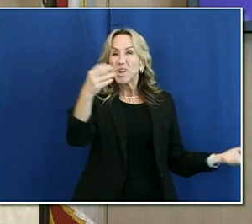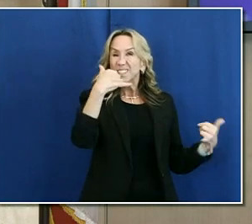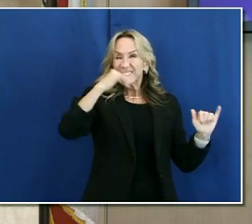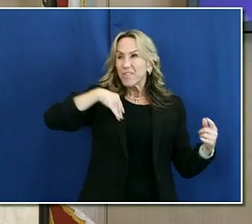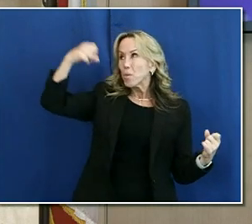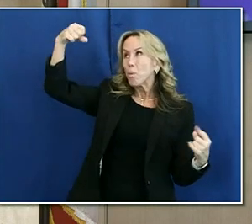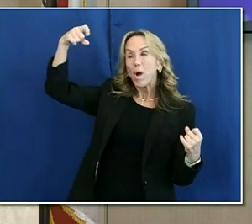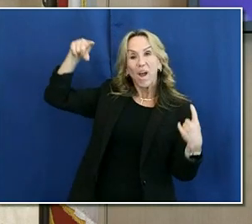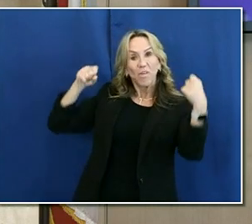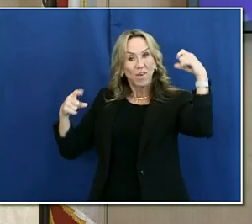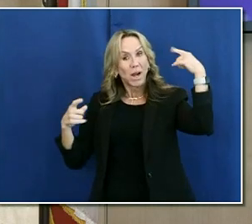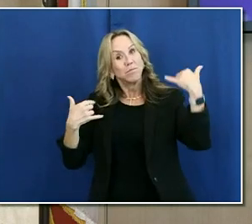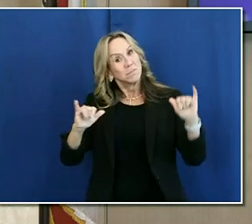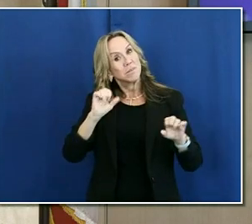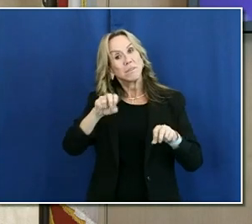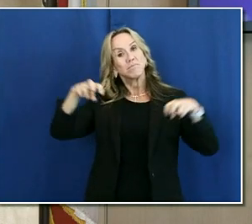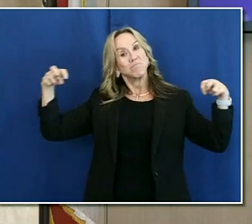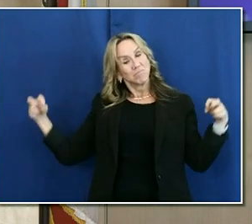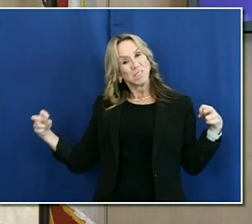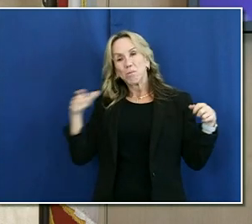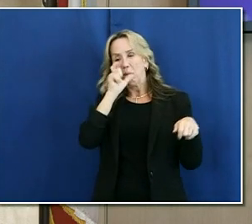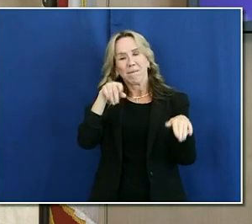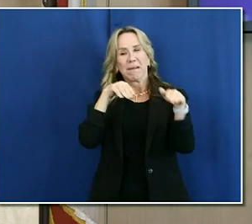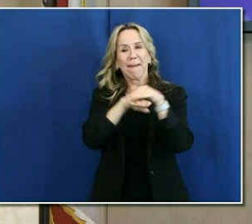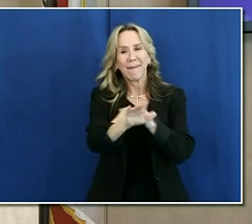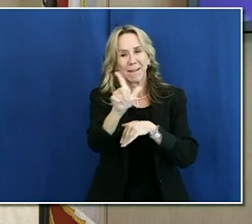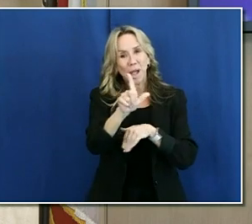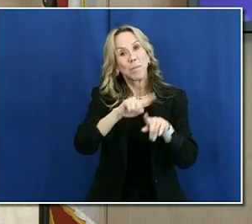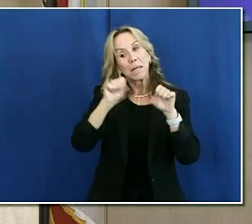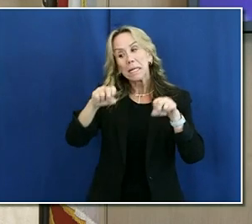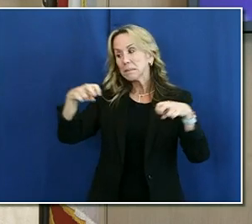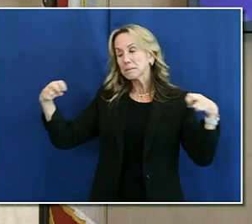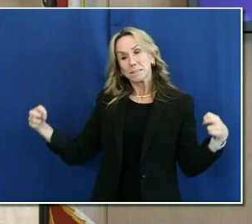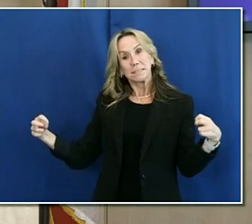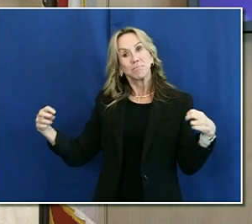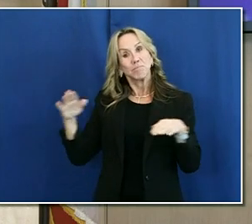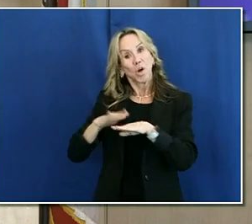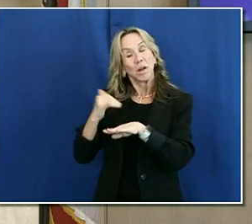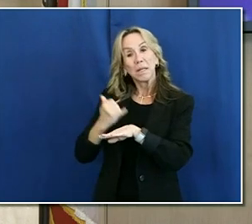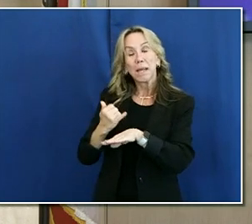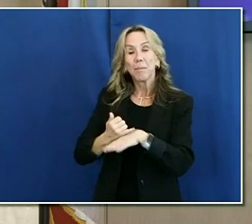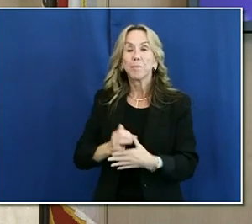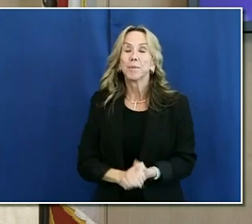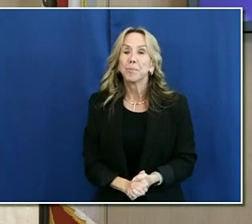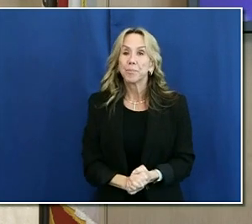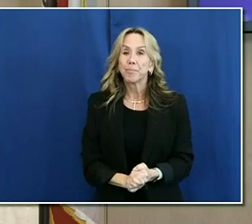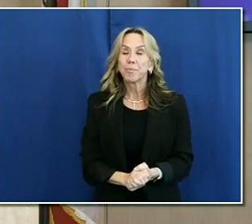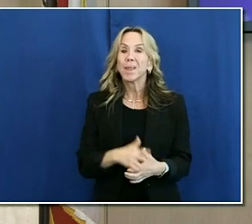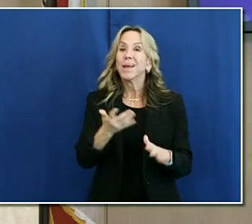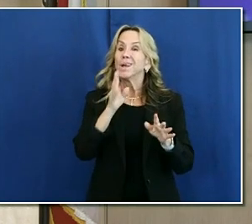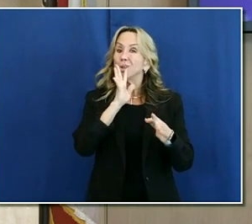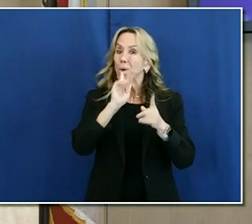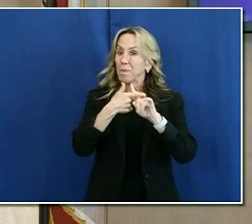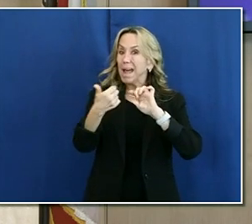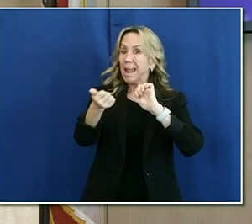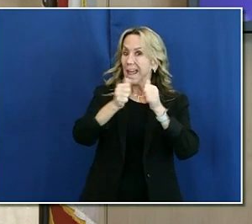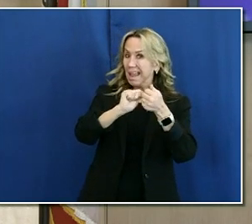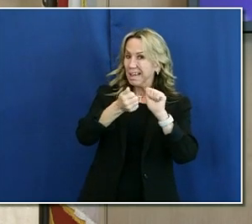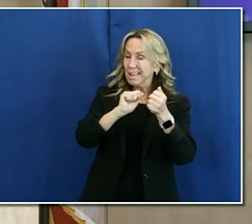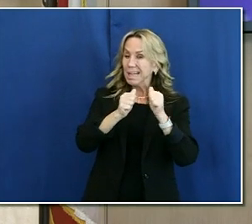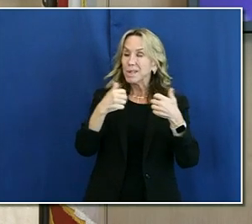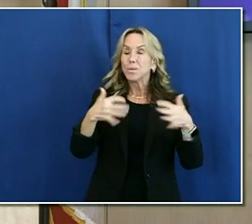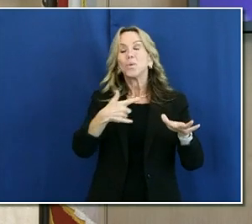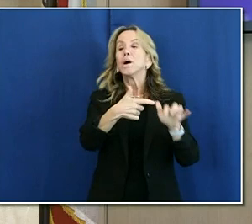access for students who are working. In terms of athletics, while they are under a different repopulation plan,